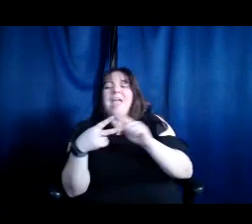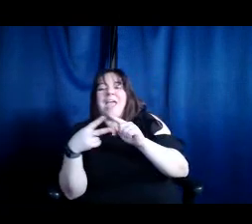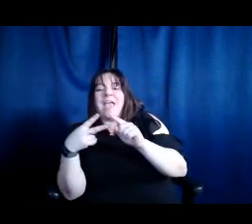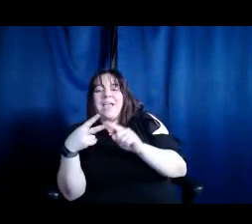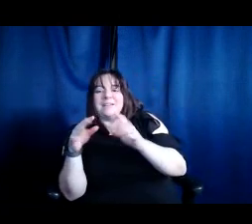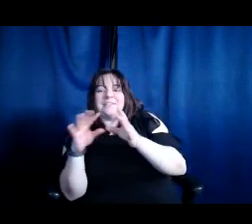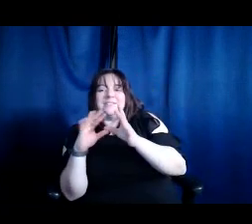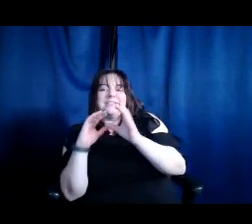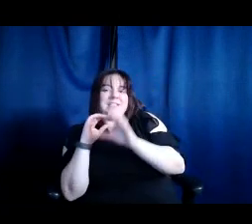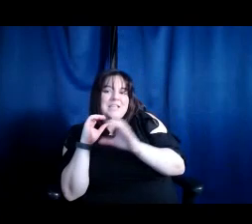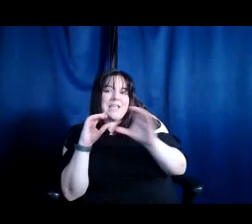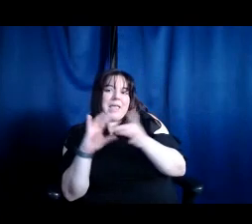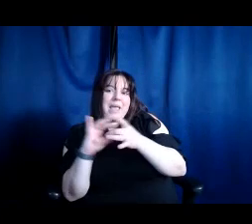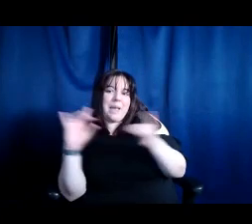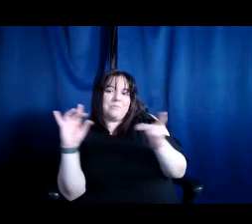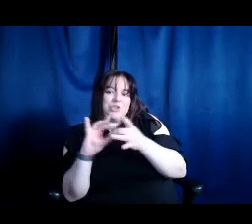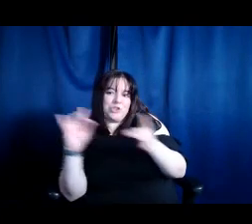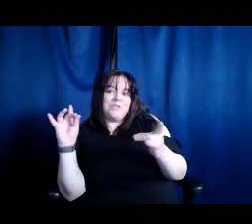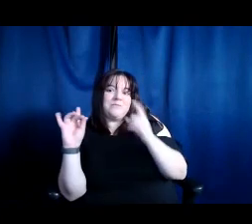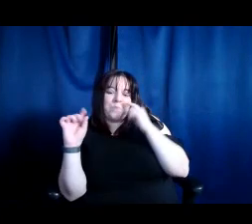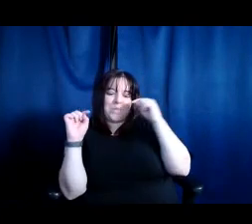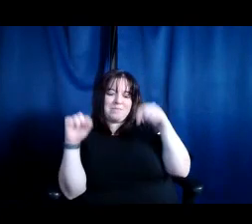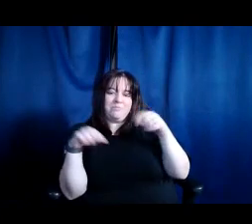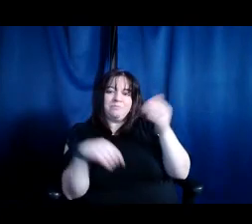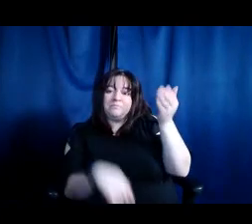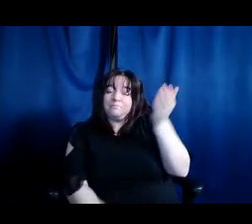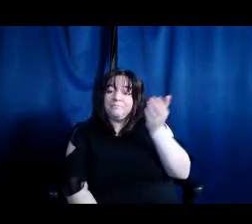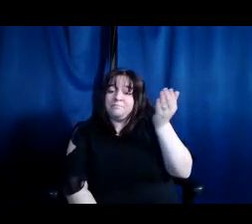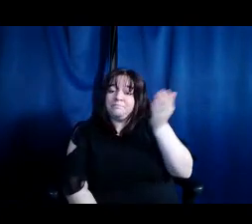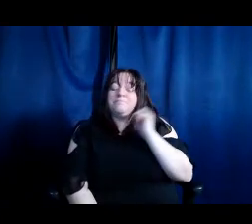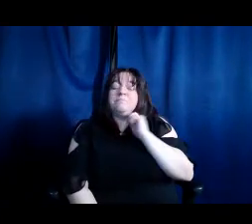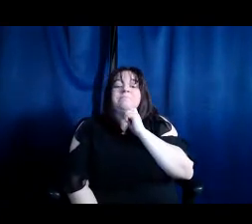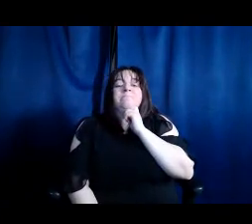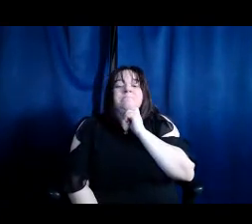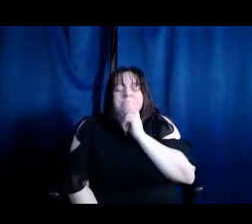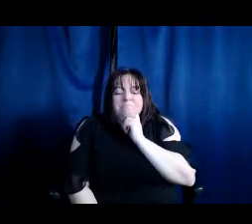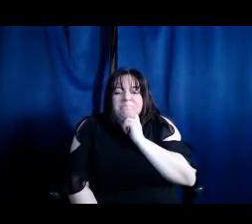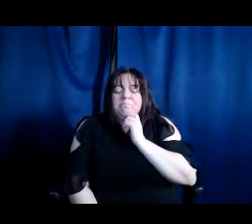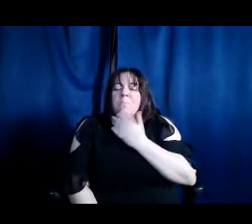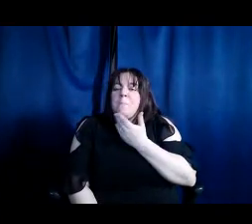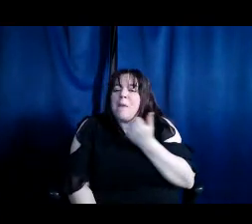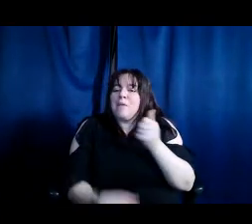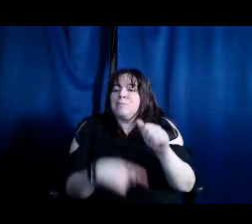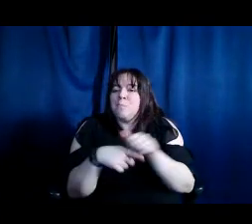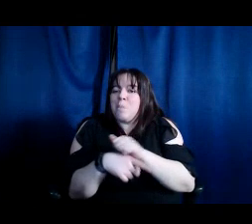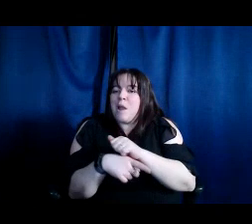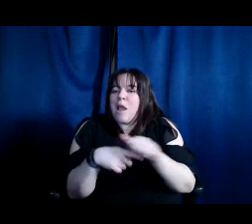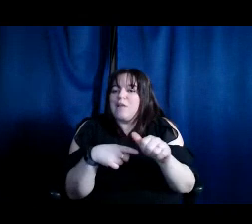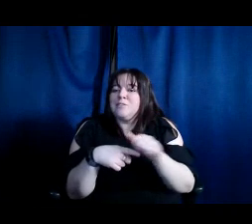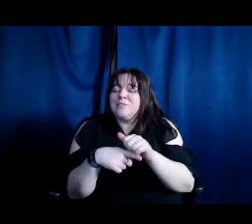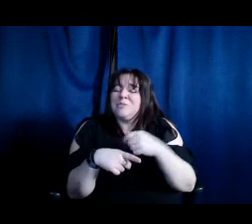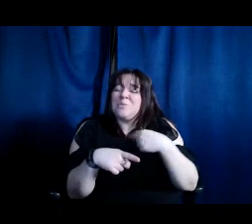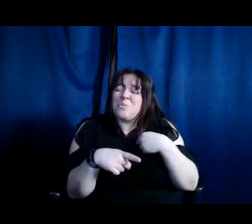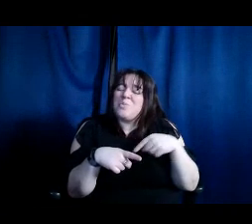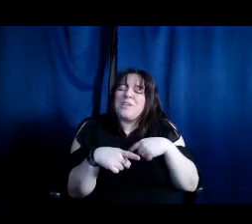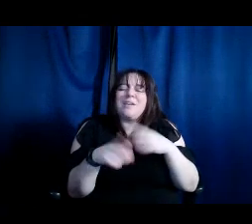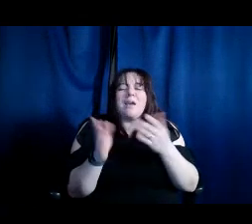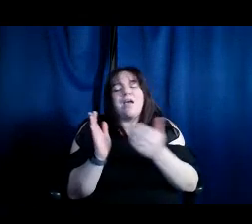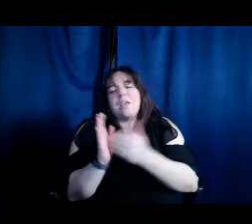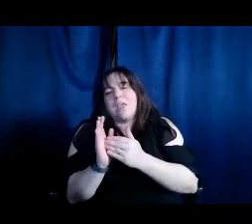for our presentation. The best practice, like I said, we actually check it before we do